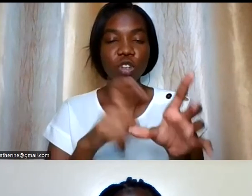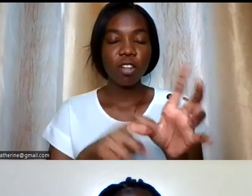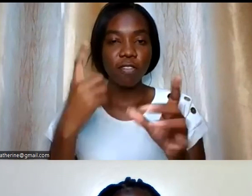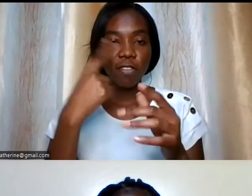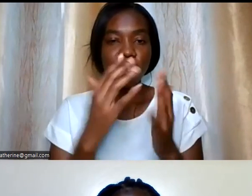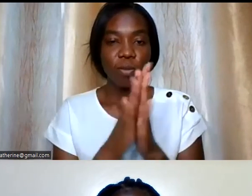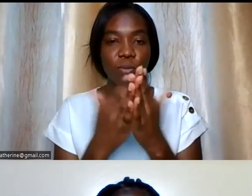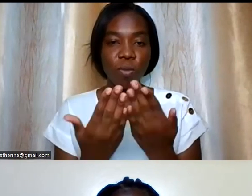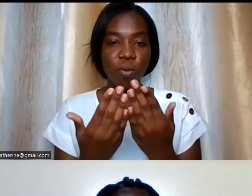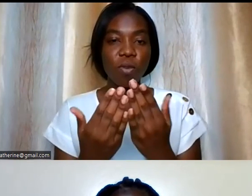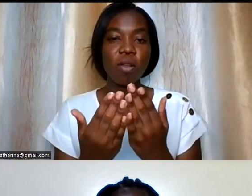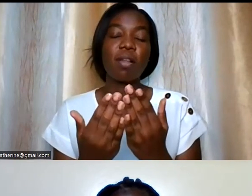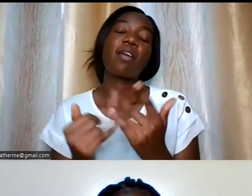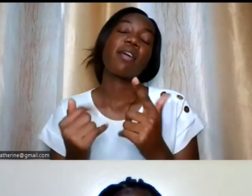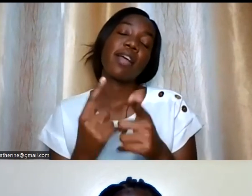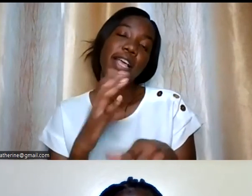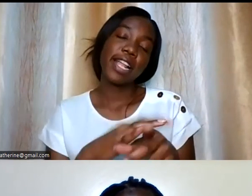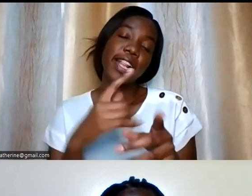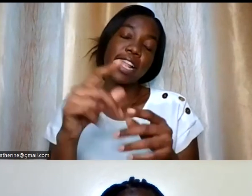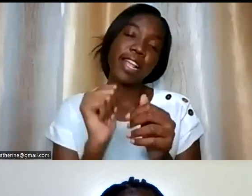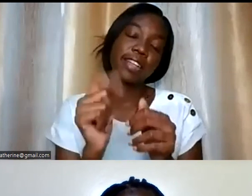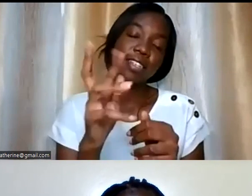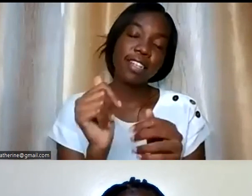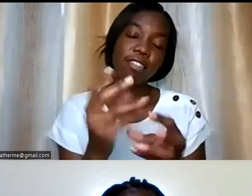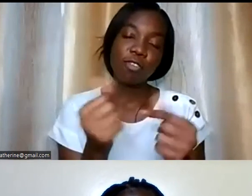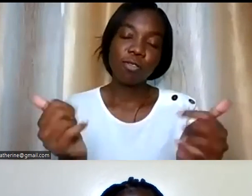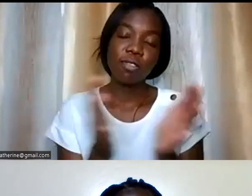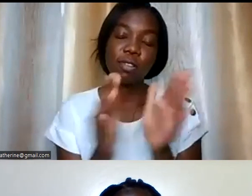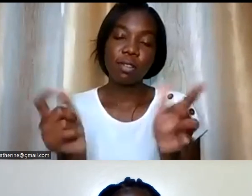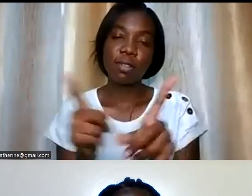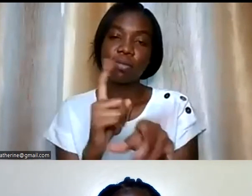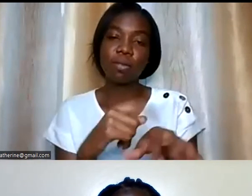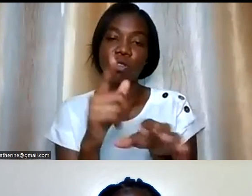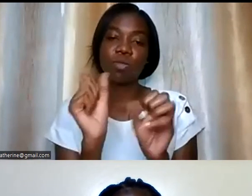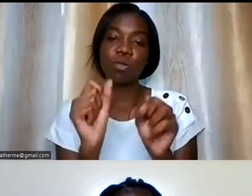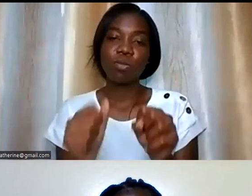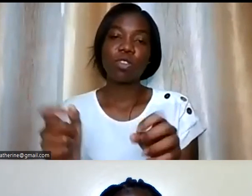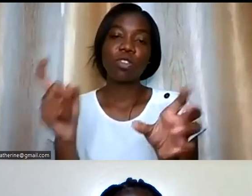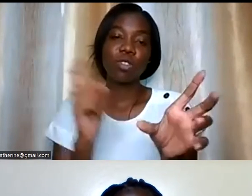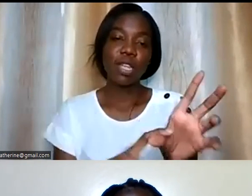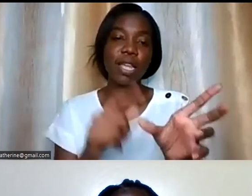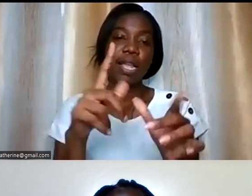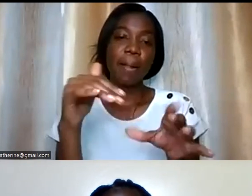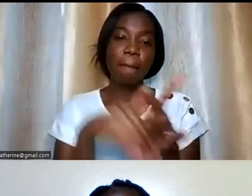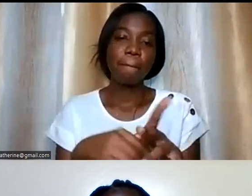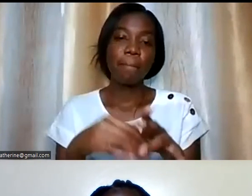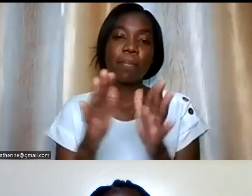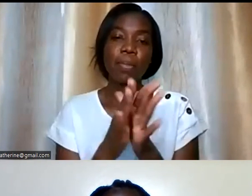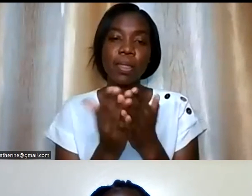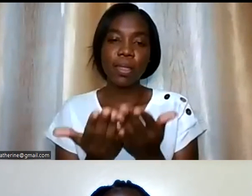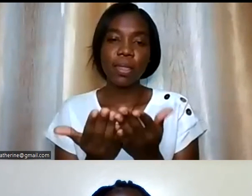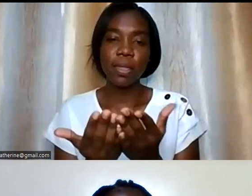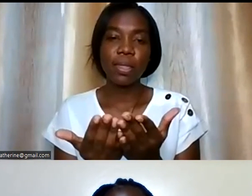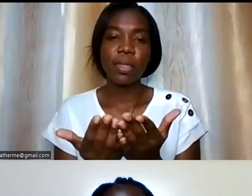Atara Solution. And you can also join our LinkedIn page, Get It Right with